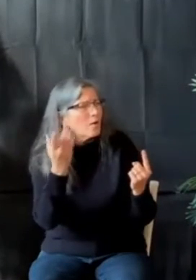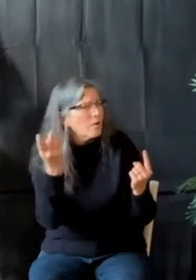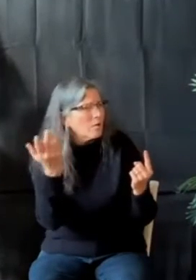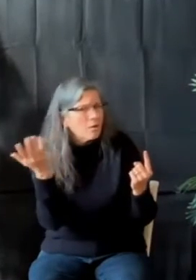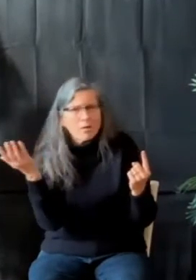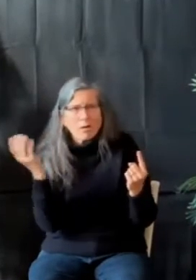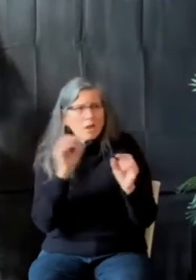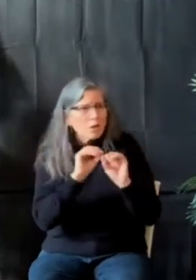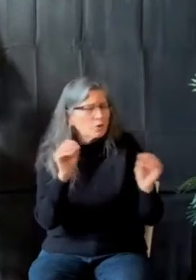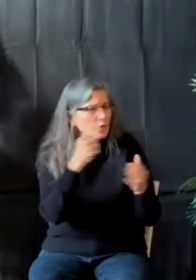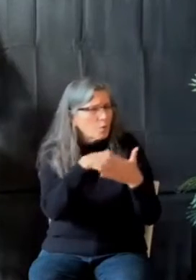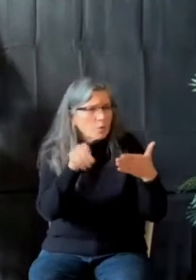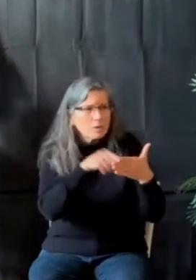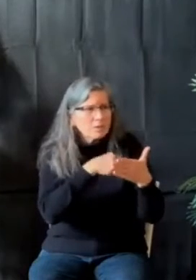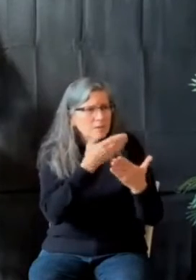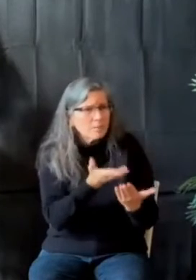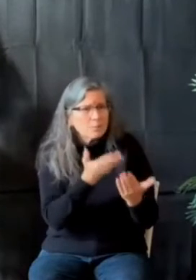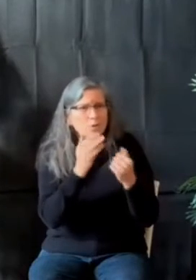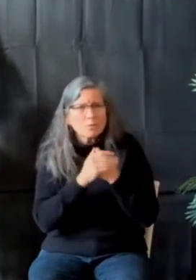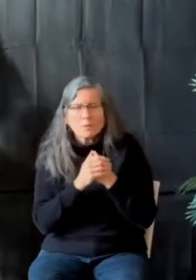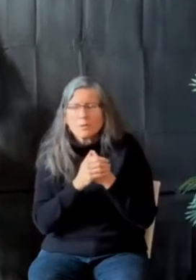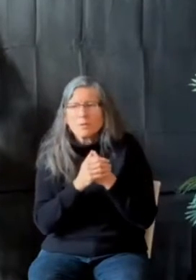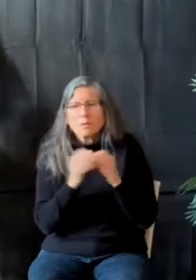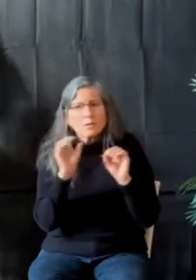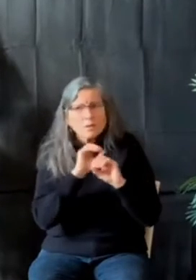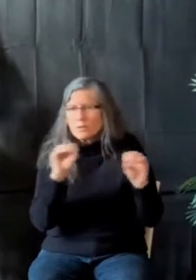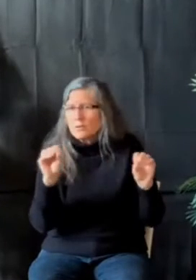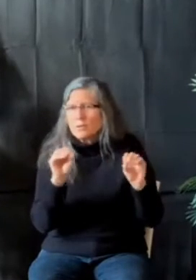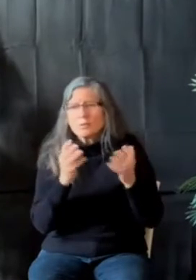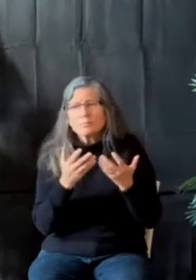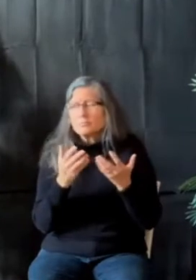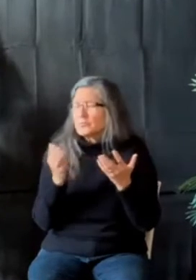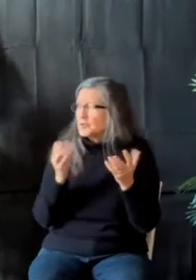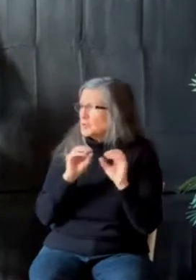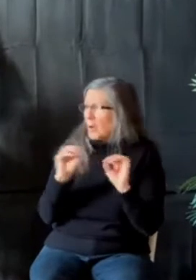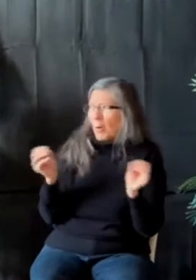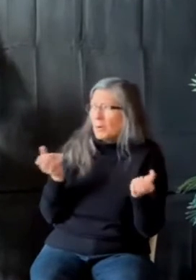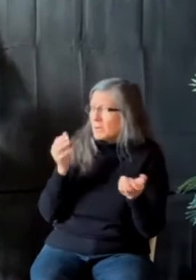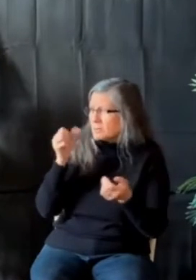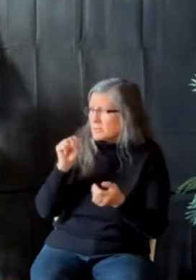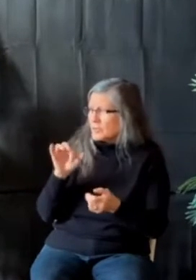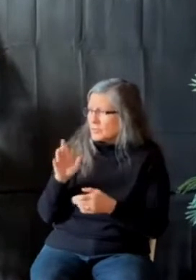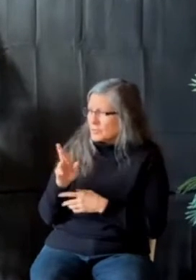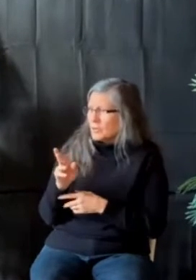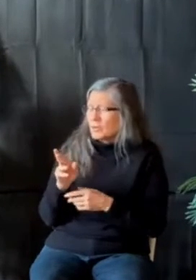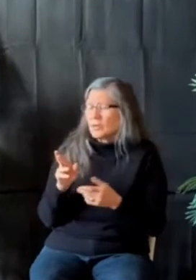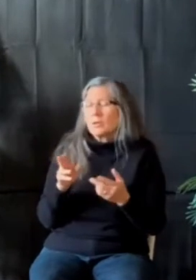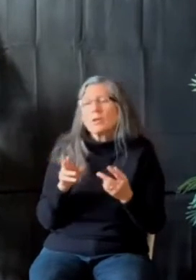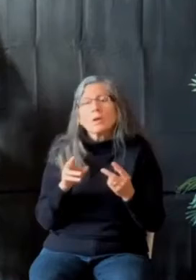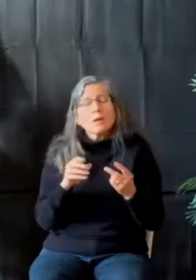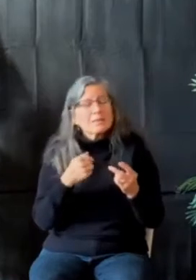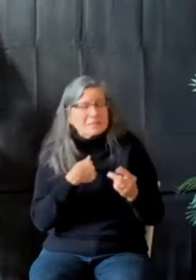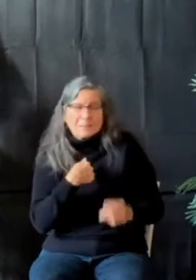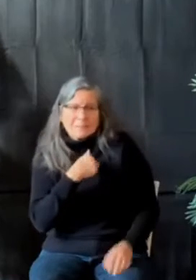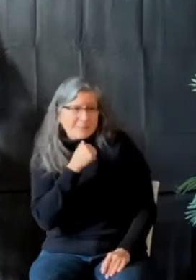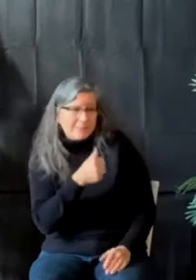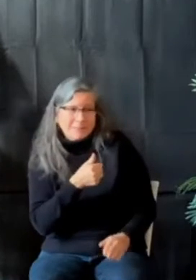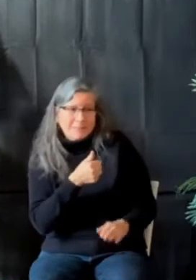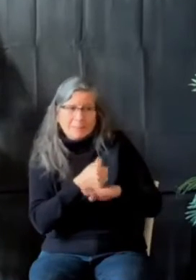one condemned you?" "No one, sir," she said. "Then neither do